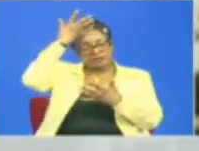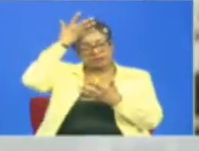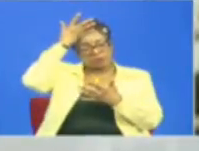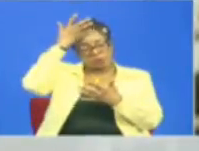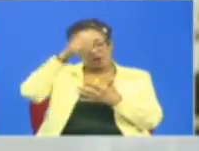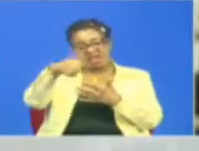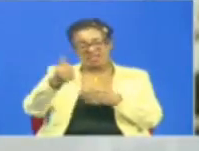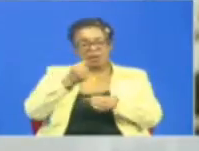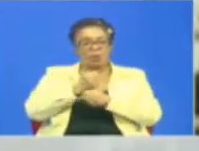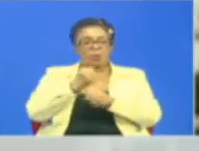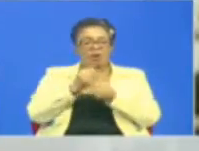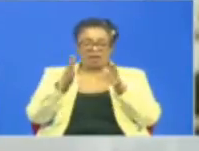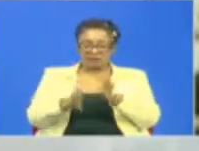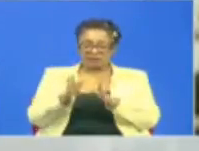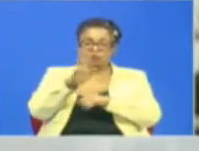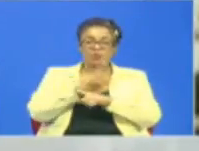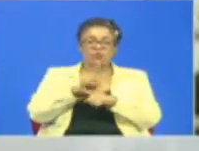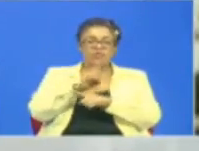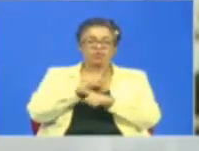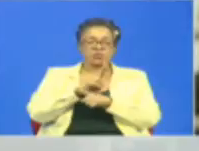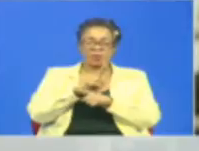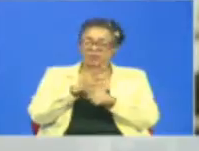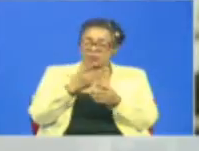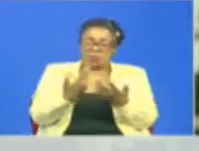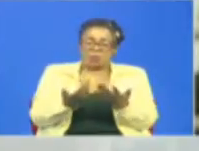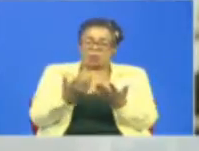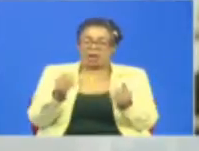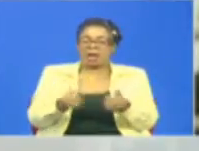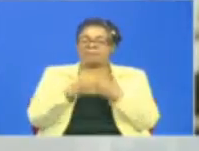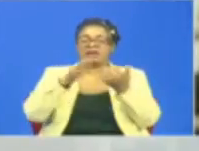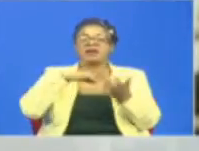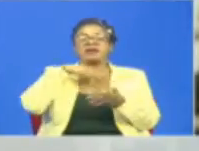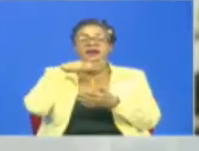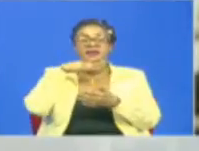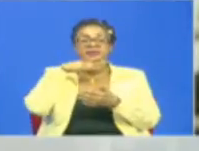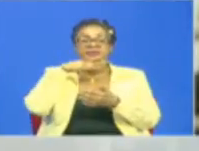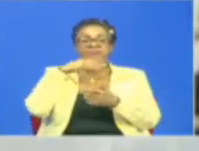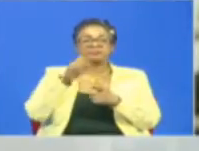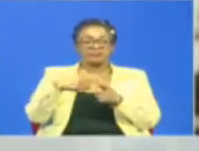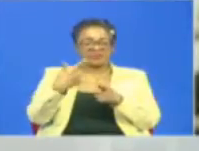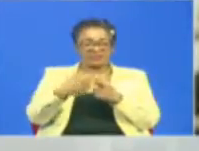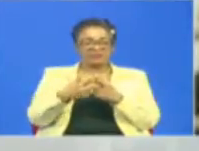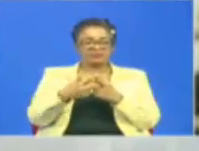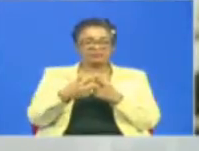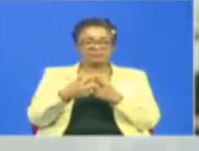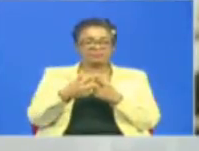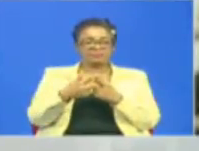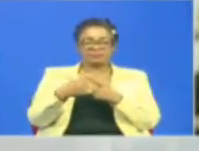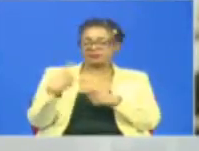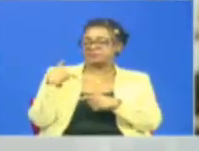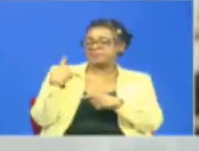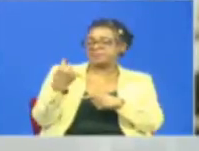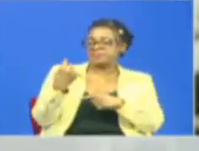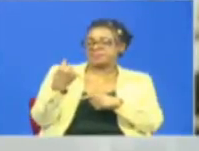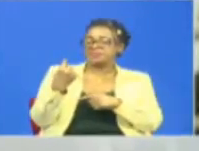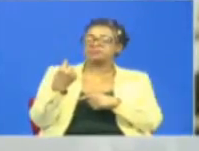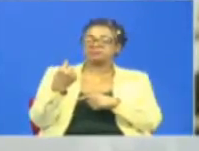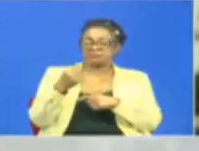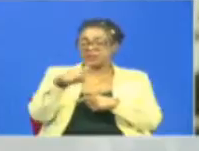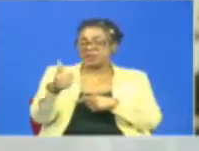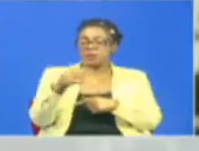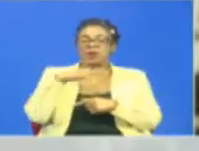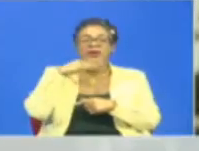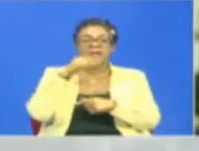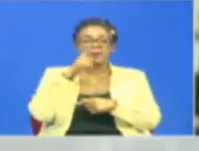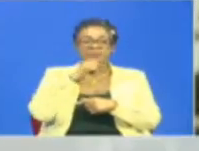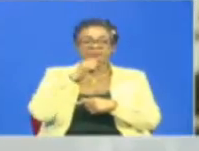actually lose their life while providing service. You know, just the other day we lost one of our colleagues, and you see